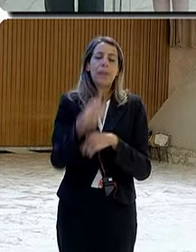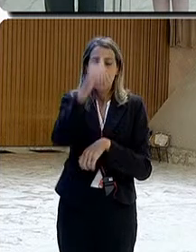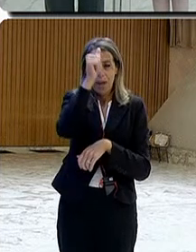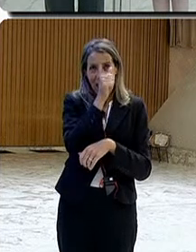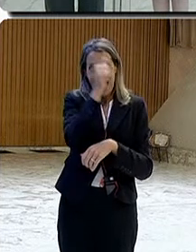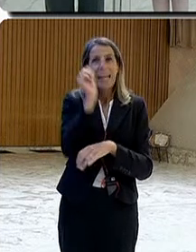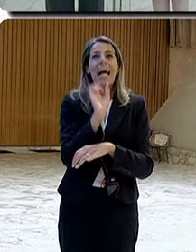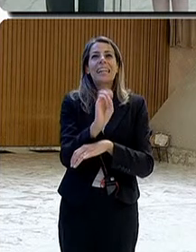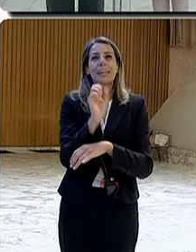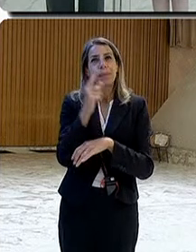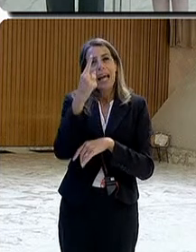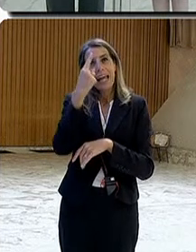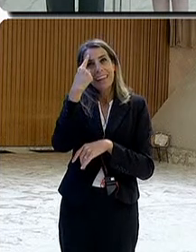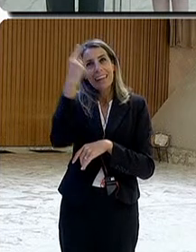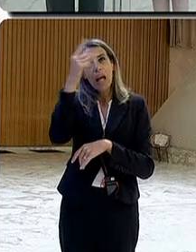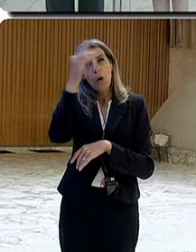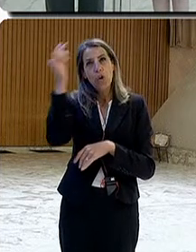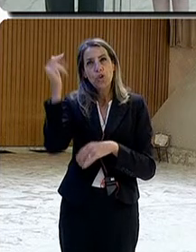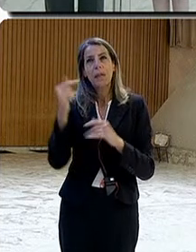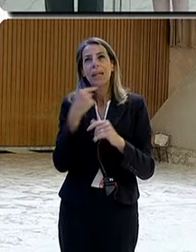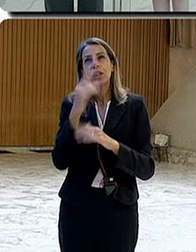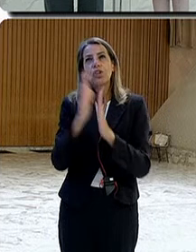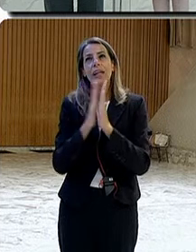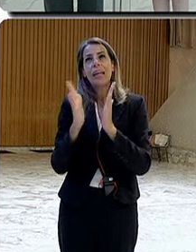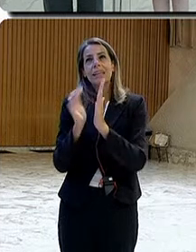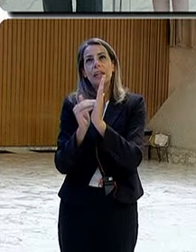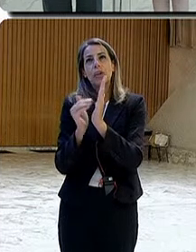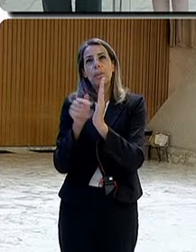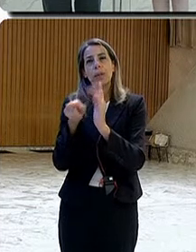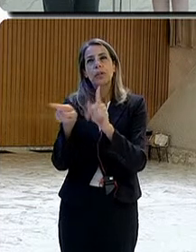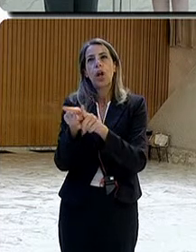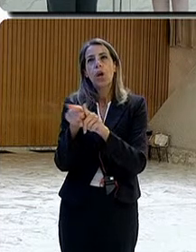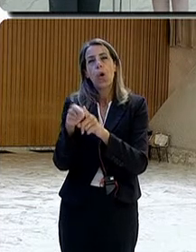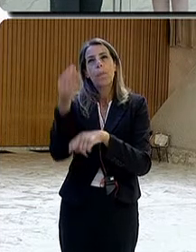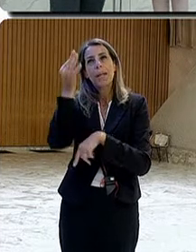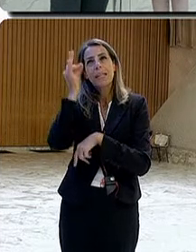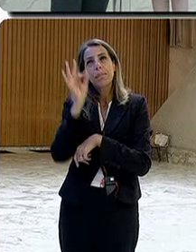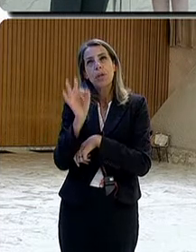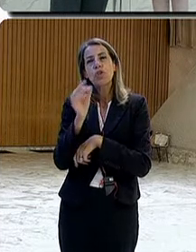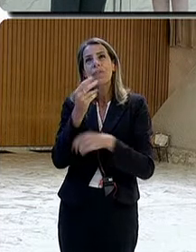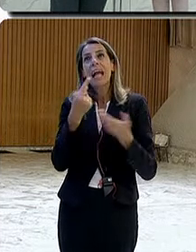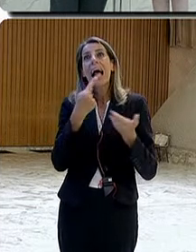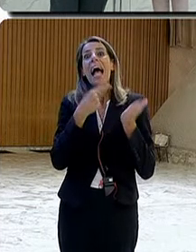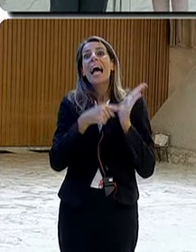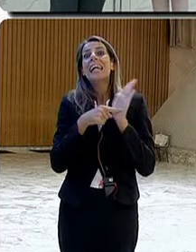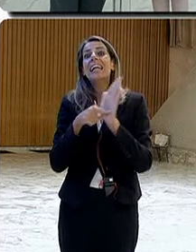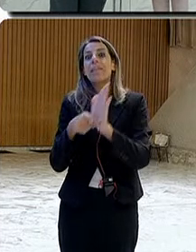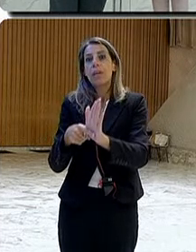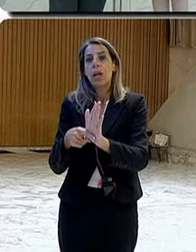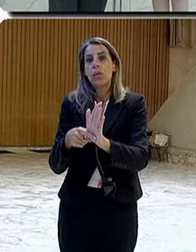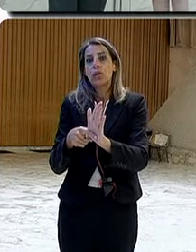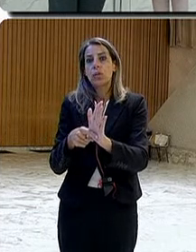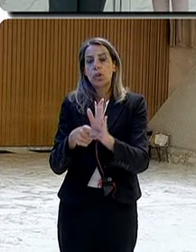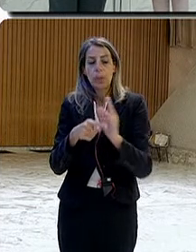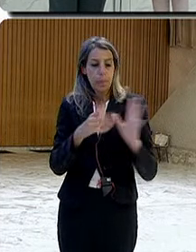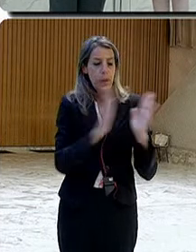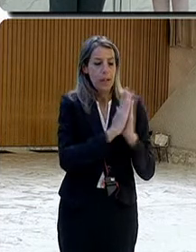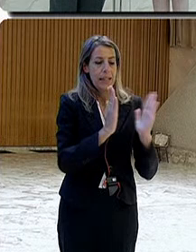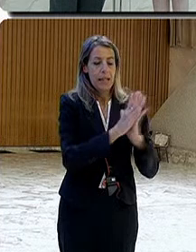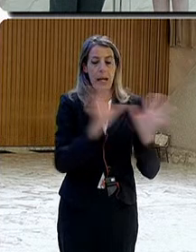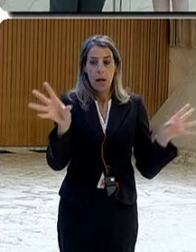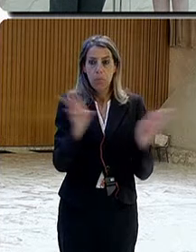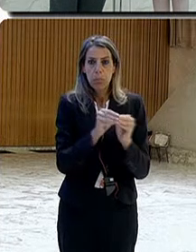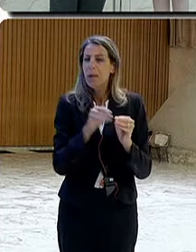theologically defines a domestic church as a specific revelation of ecclesial communion, that